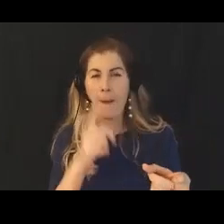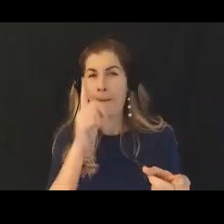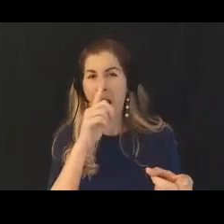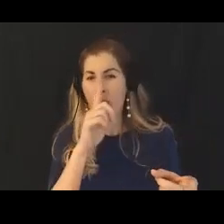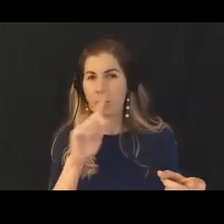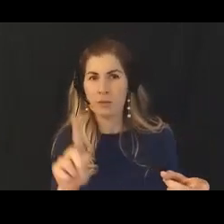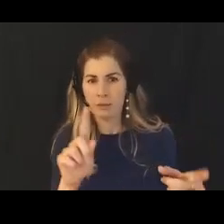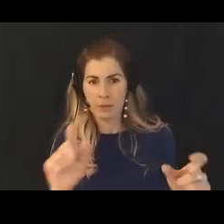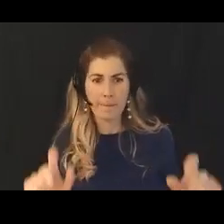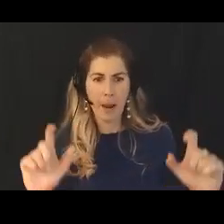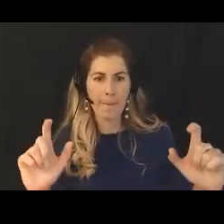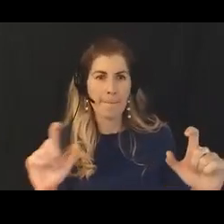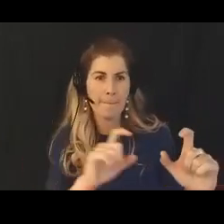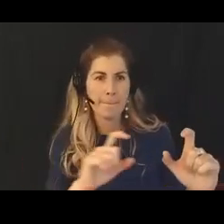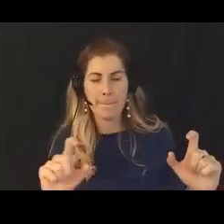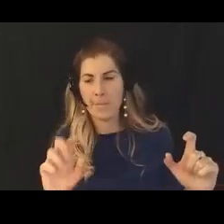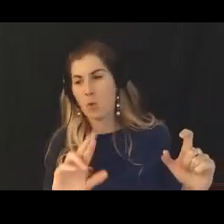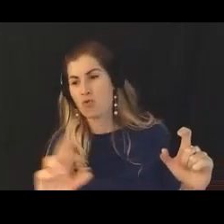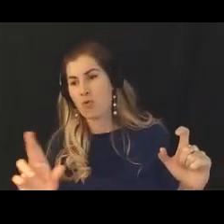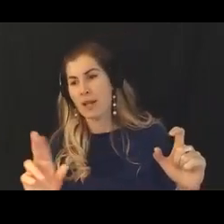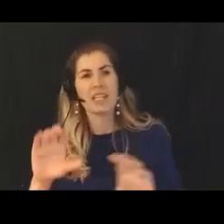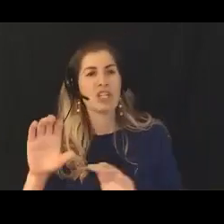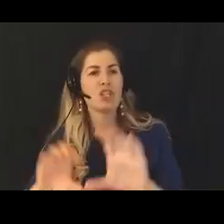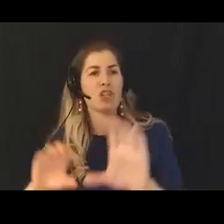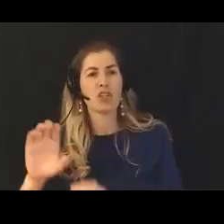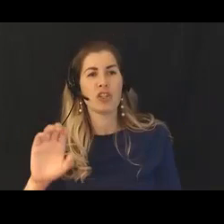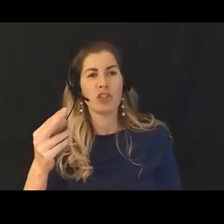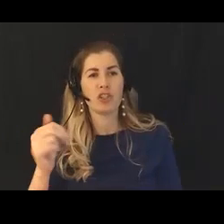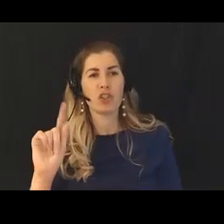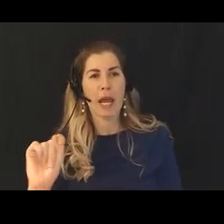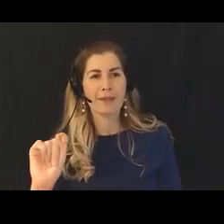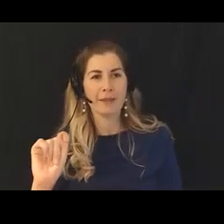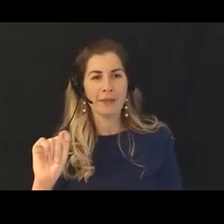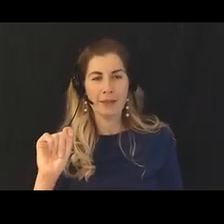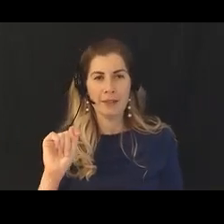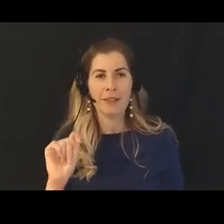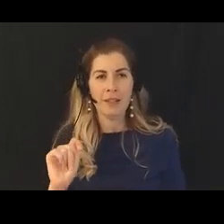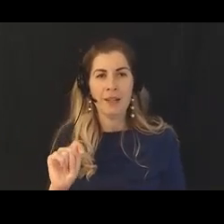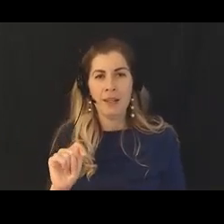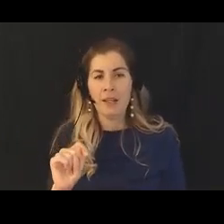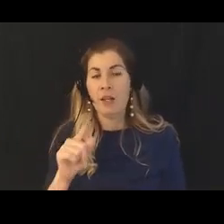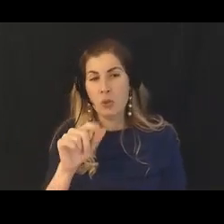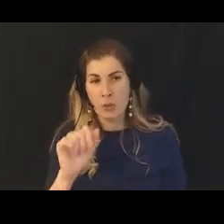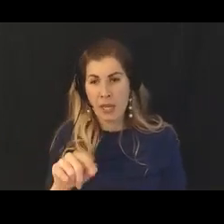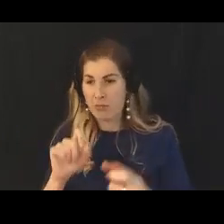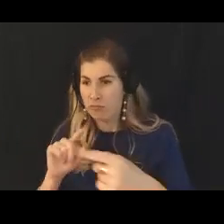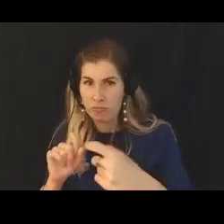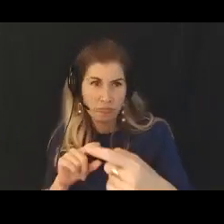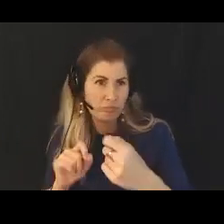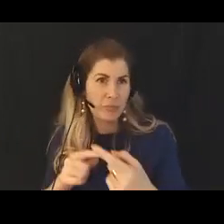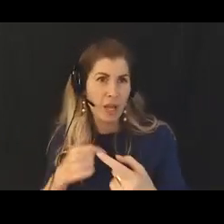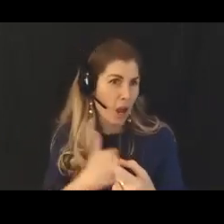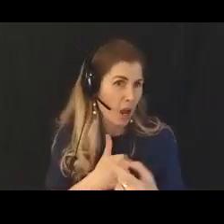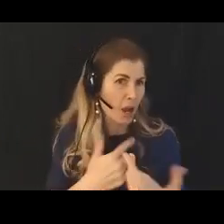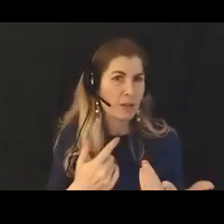pop out. On the far right, you can see there's a chat, and you can use that to communicate with us. So if you want to just do a